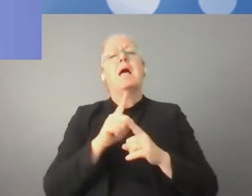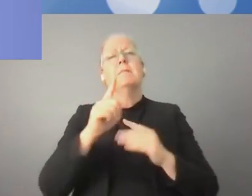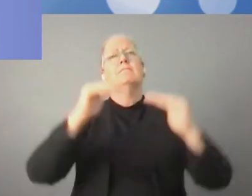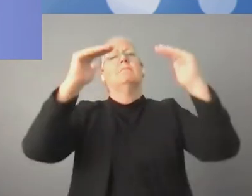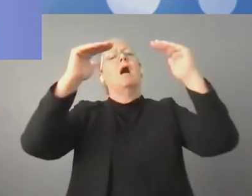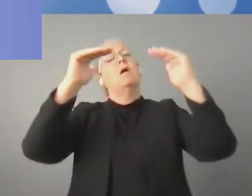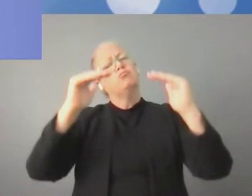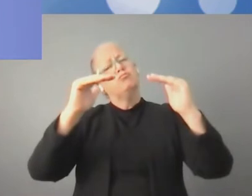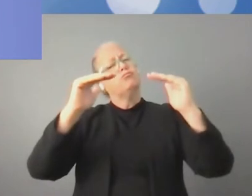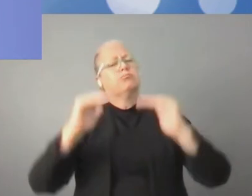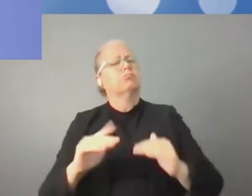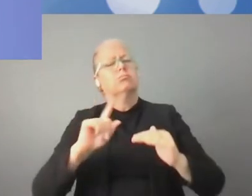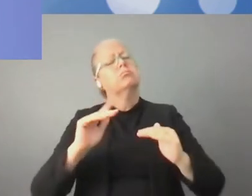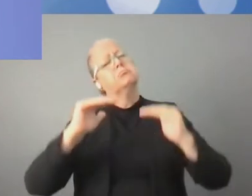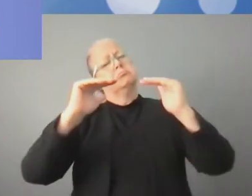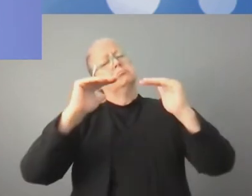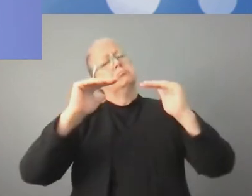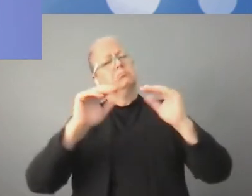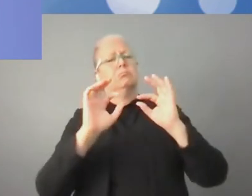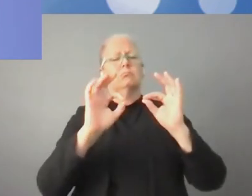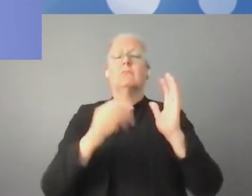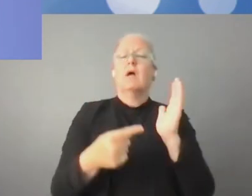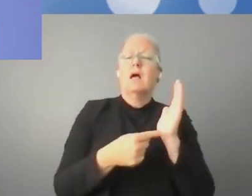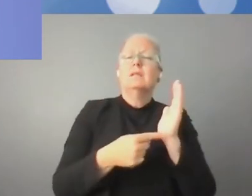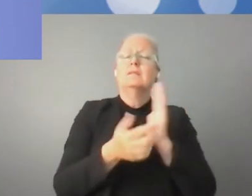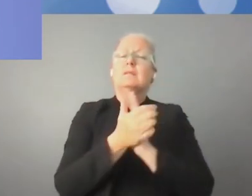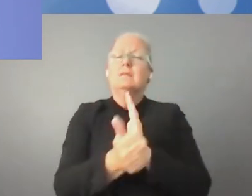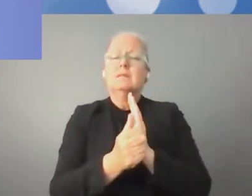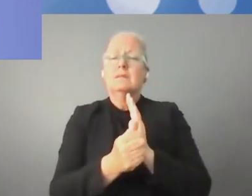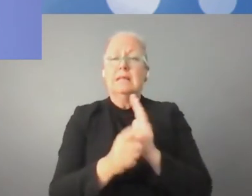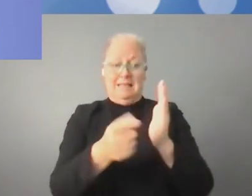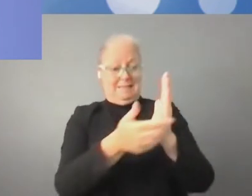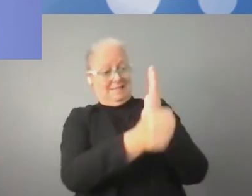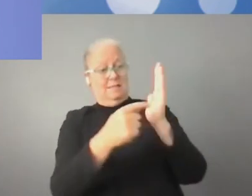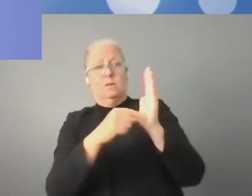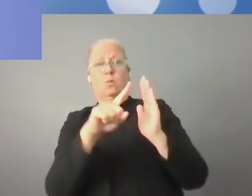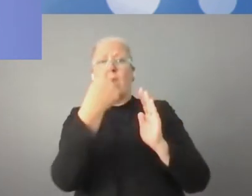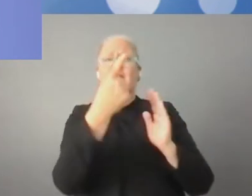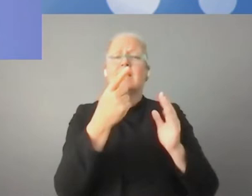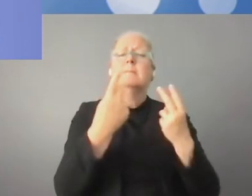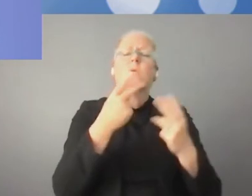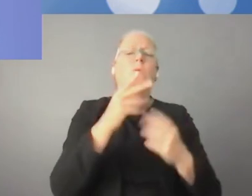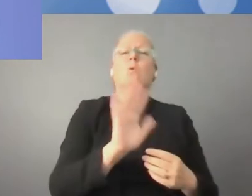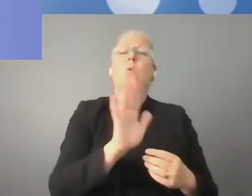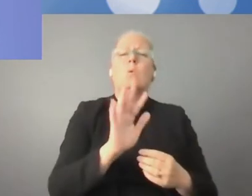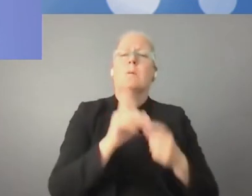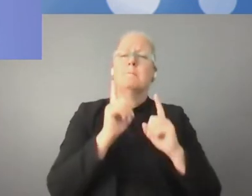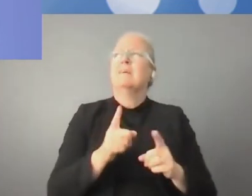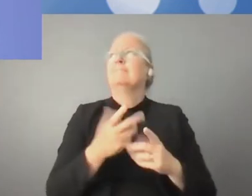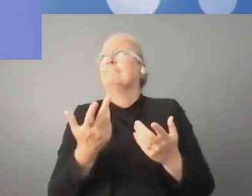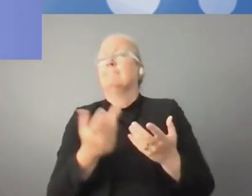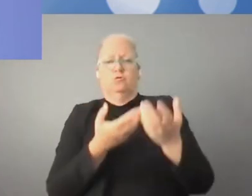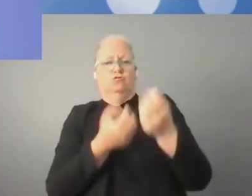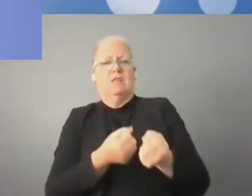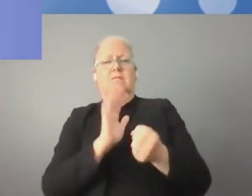experts very simple but it's just not it's not just about skills it's also about values and trust in digital without that skills are not